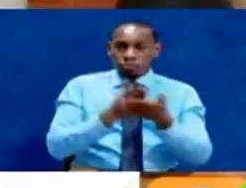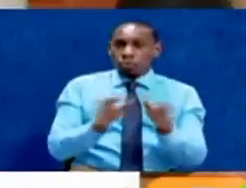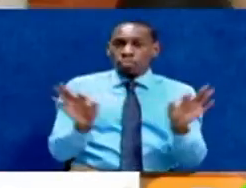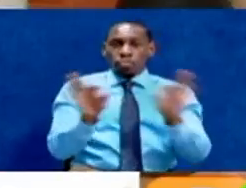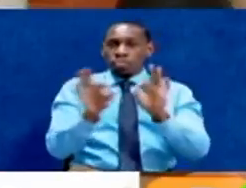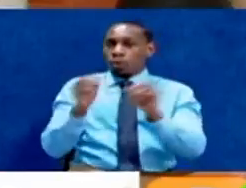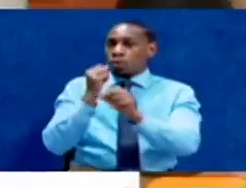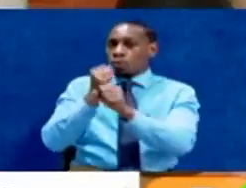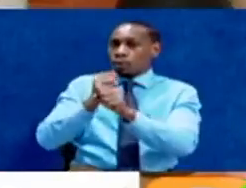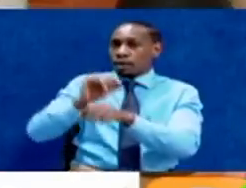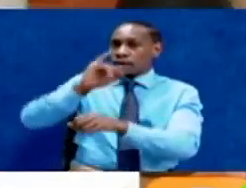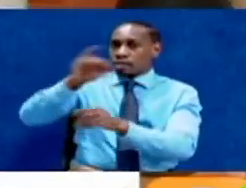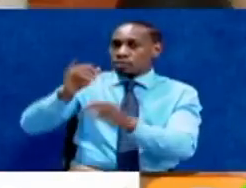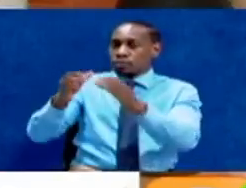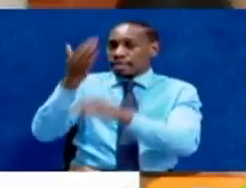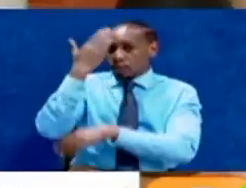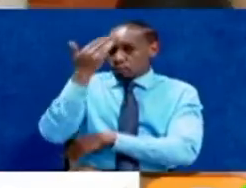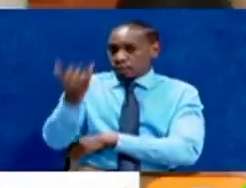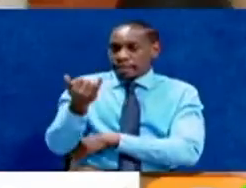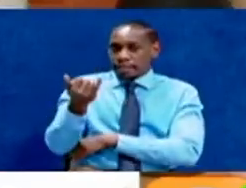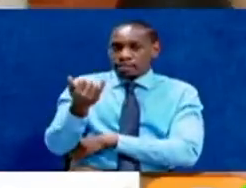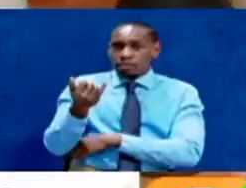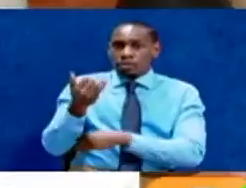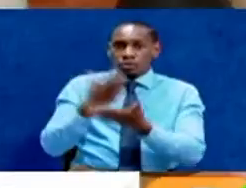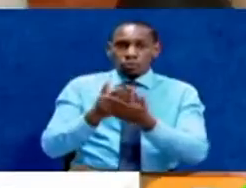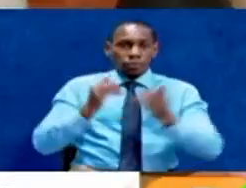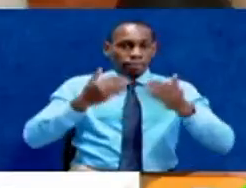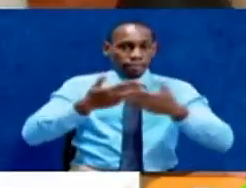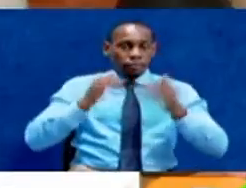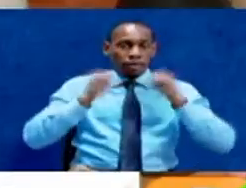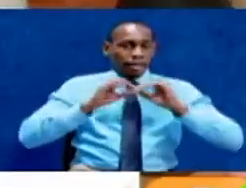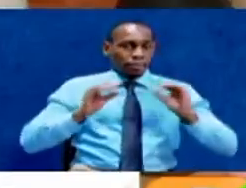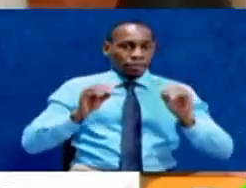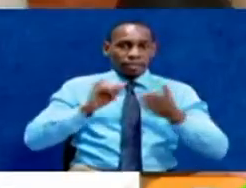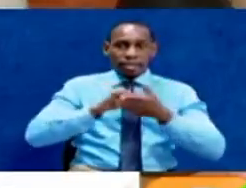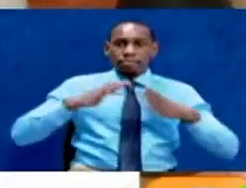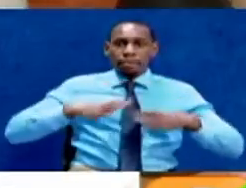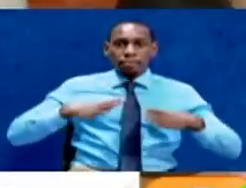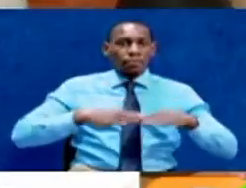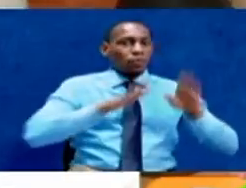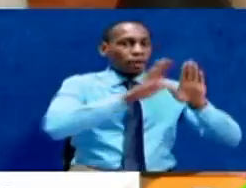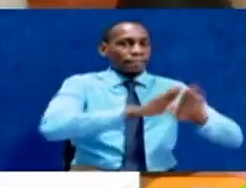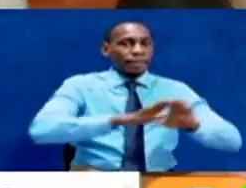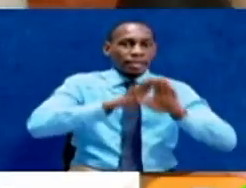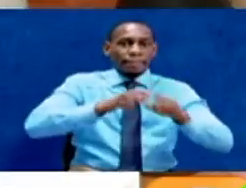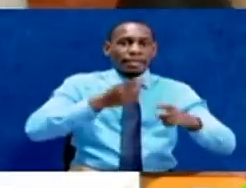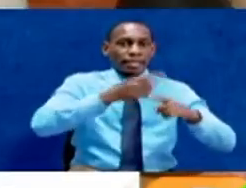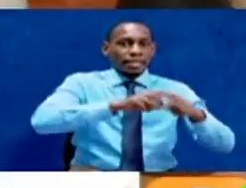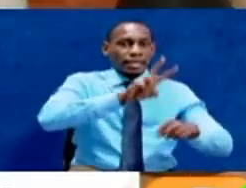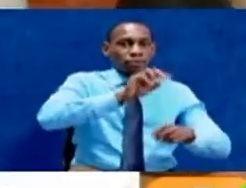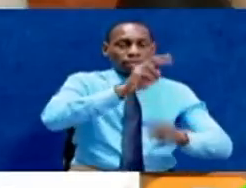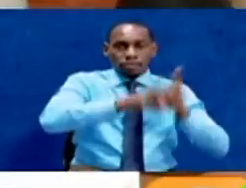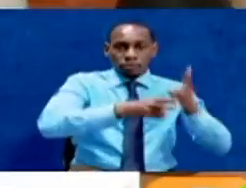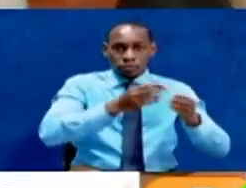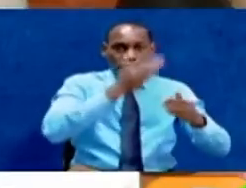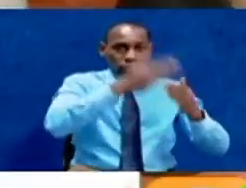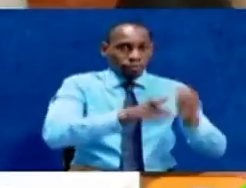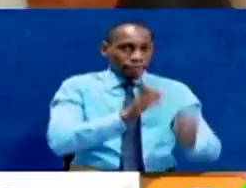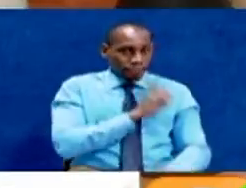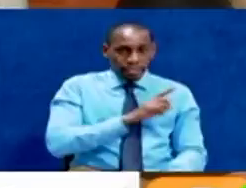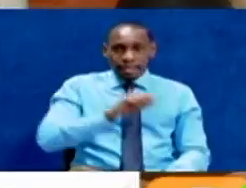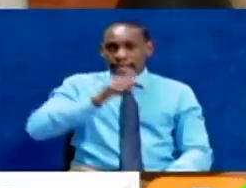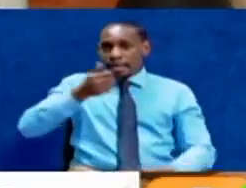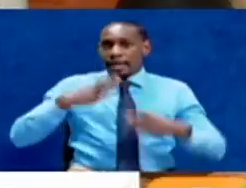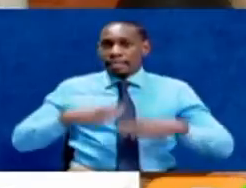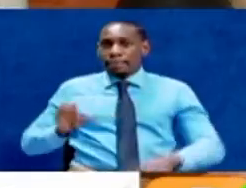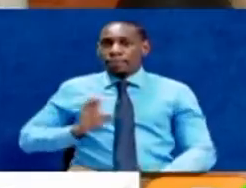impressed by the kind of work we're going to do. Because first and foremost, the disagreements that we had people who are out there doing campaigns for 2022 who have now stopped. We have people